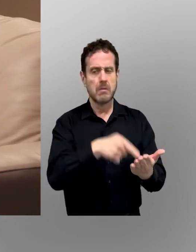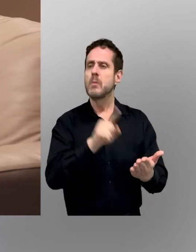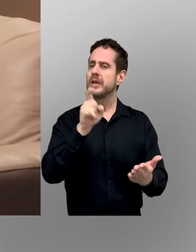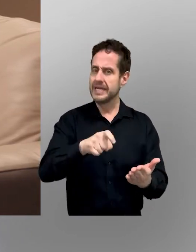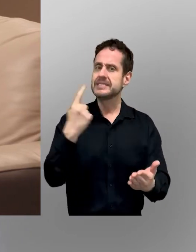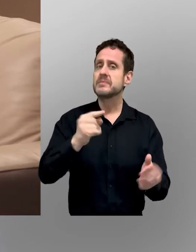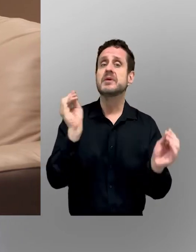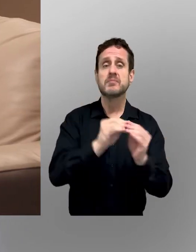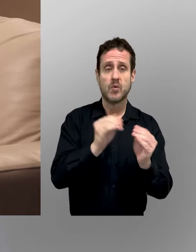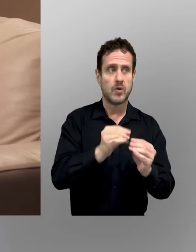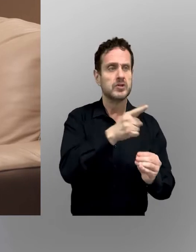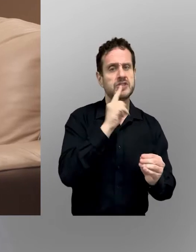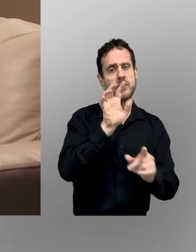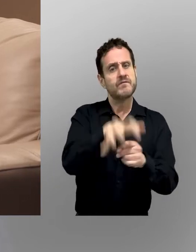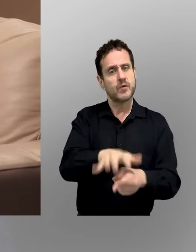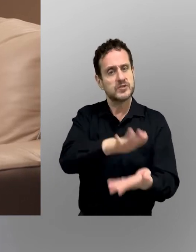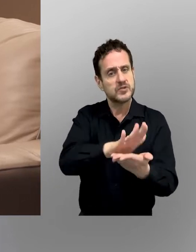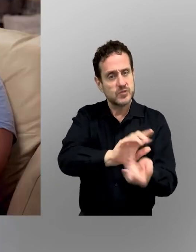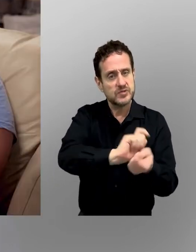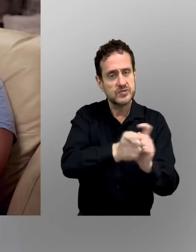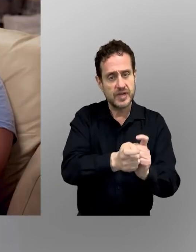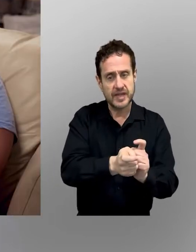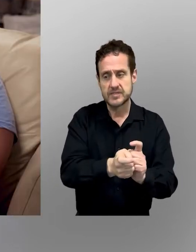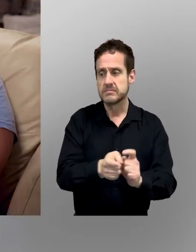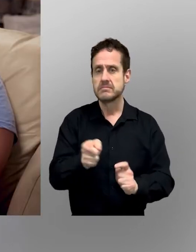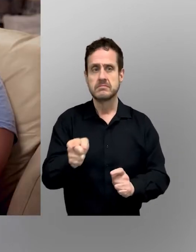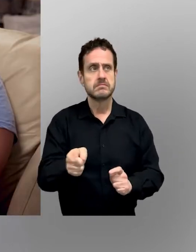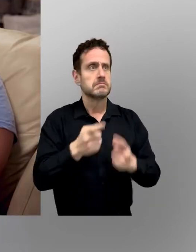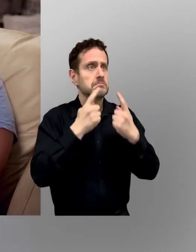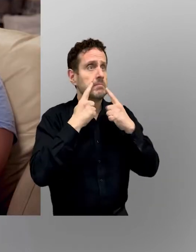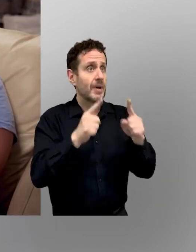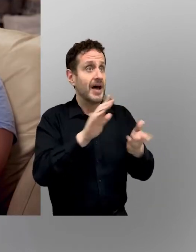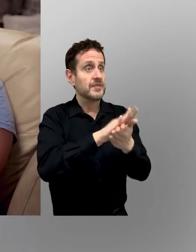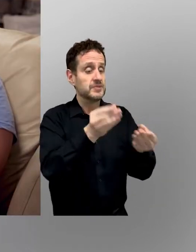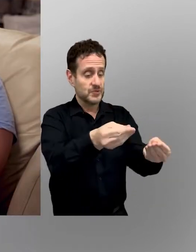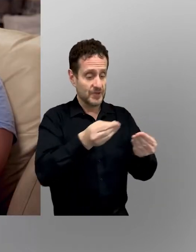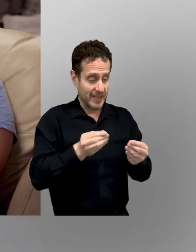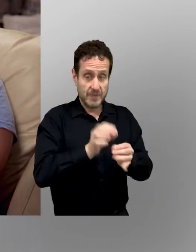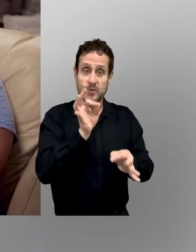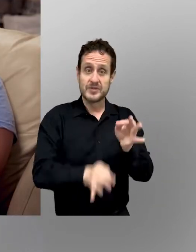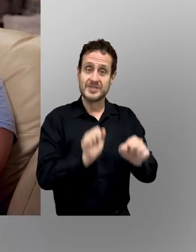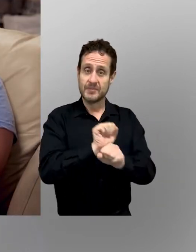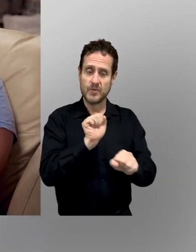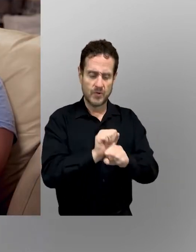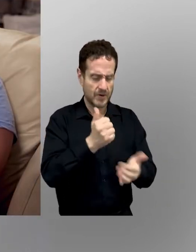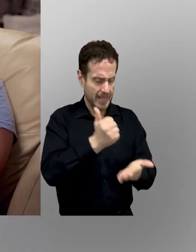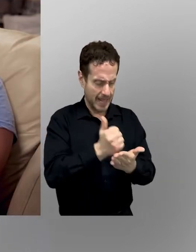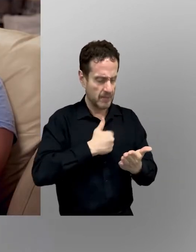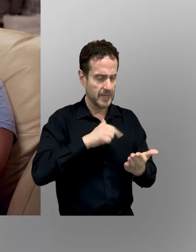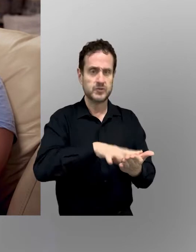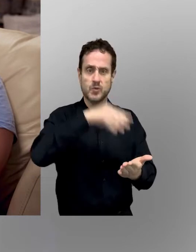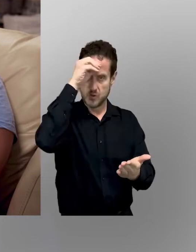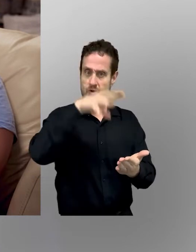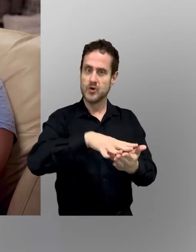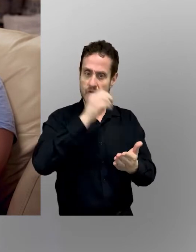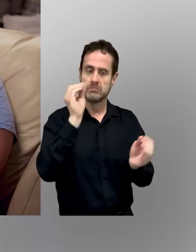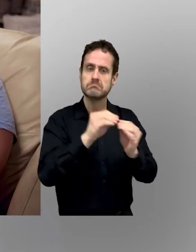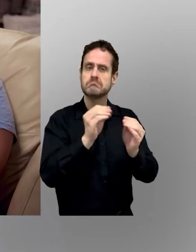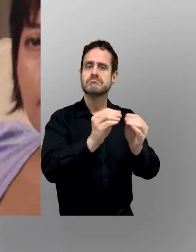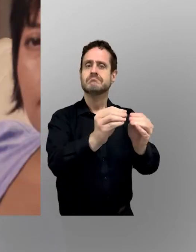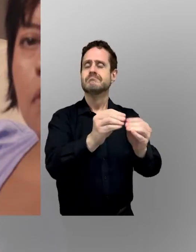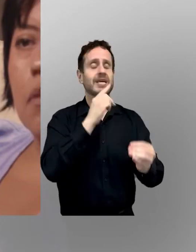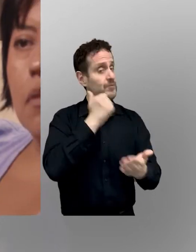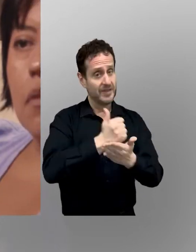sound right to her, she'd have them change it. I was given much simpler work, which helped me learn a lot of things in the